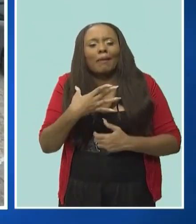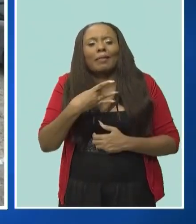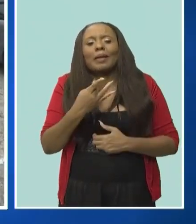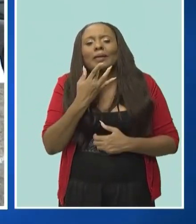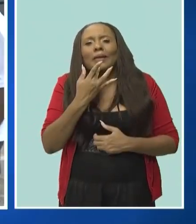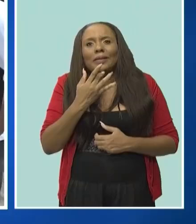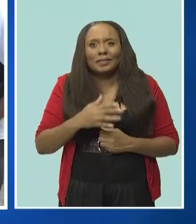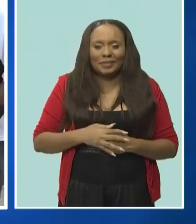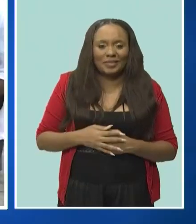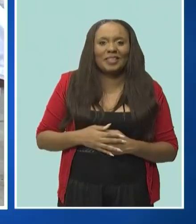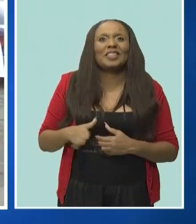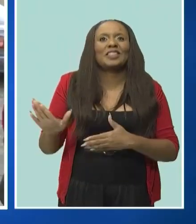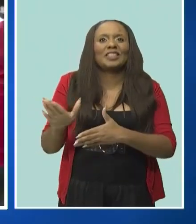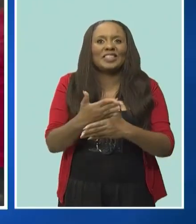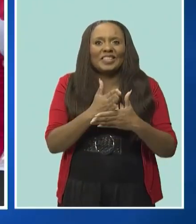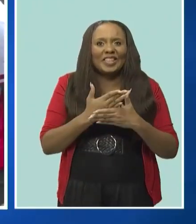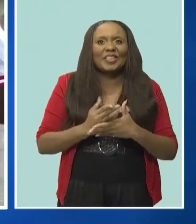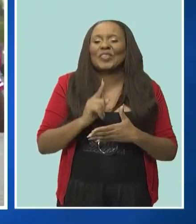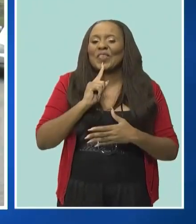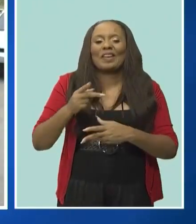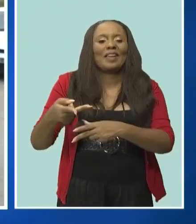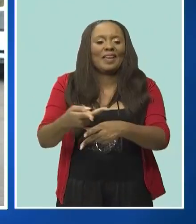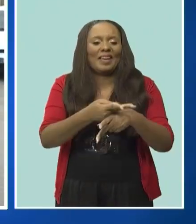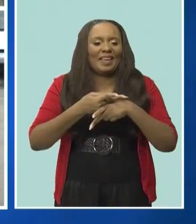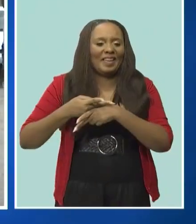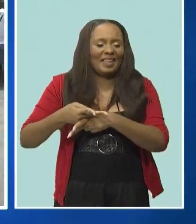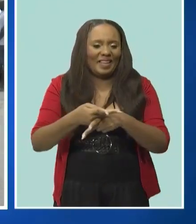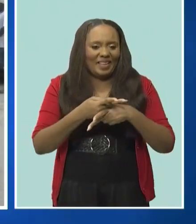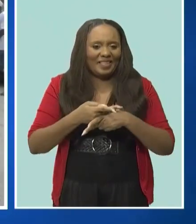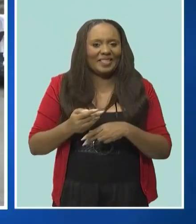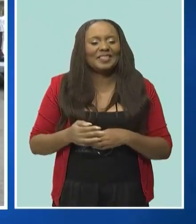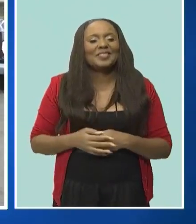are showing that sharing is truly caring.